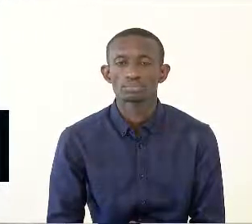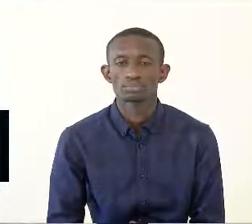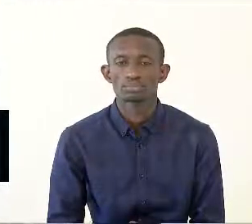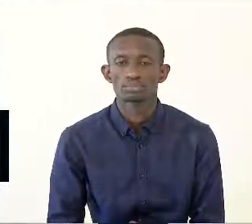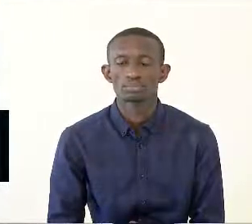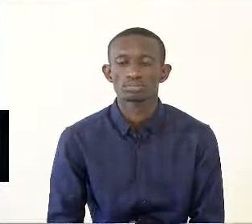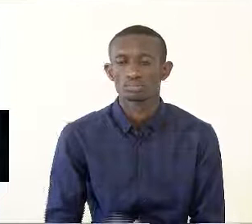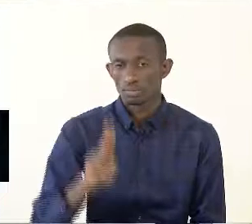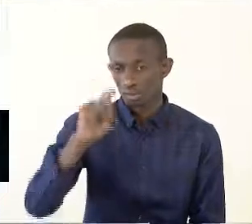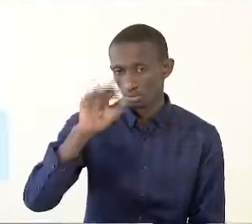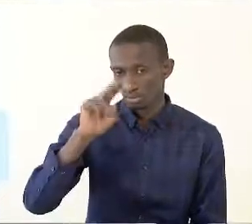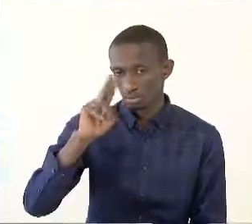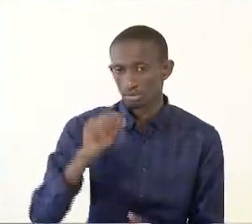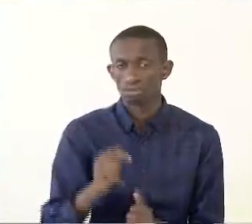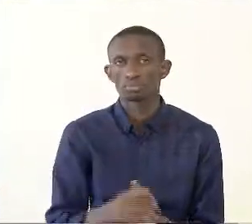unit